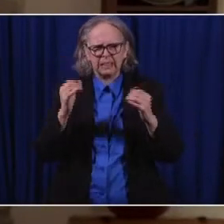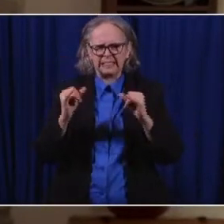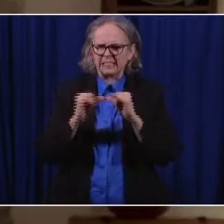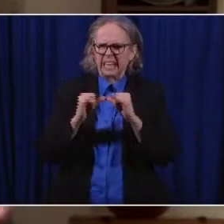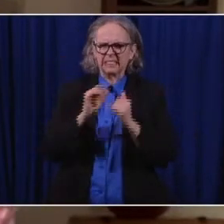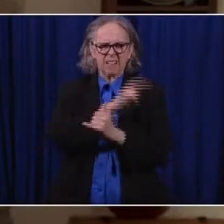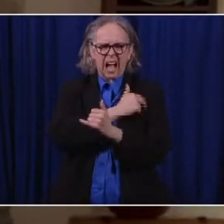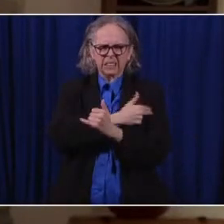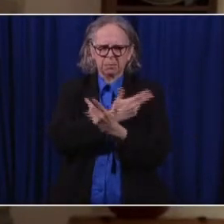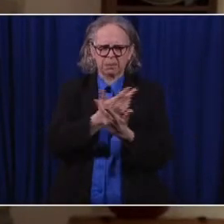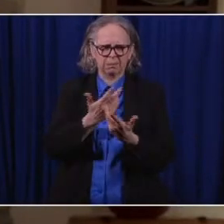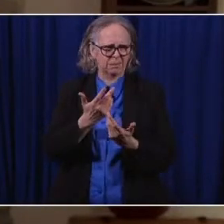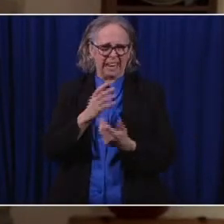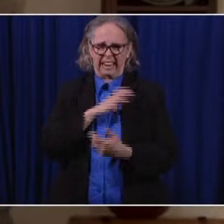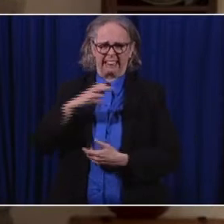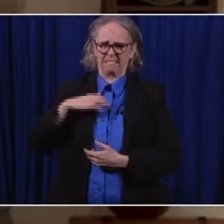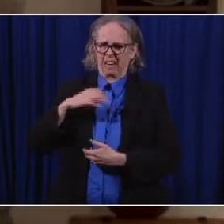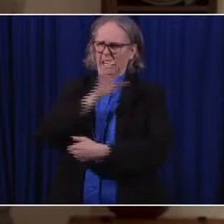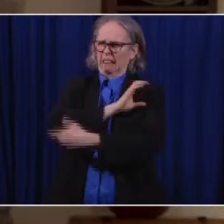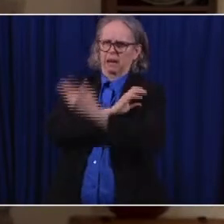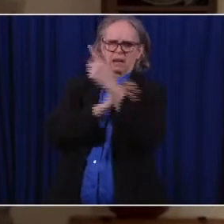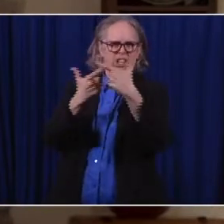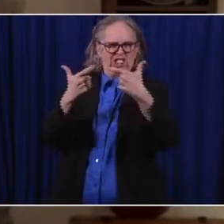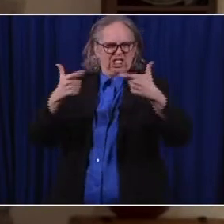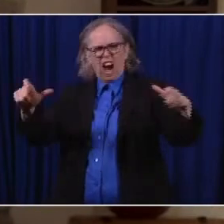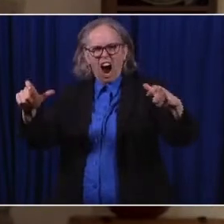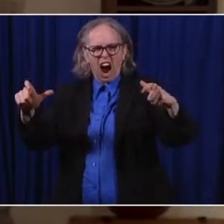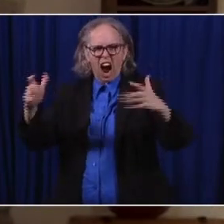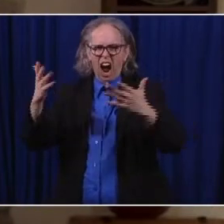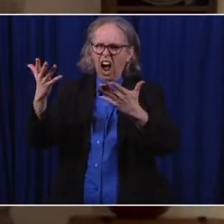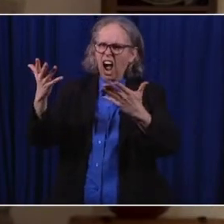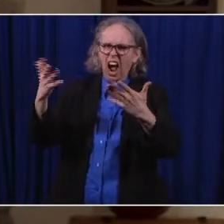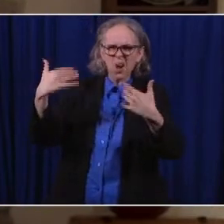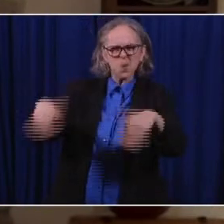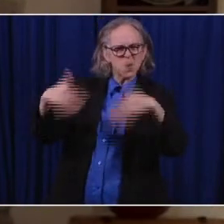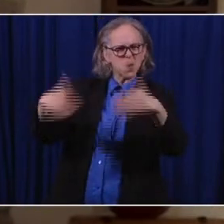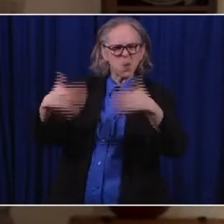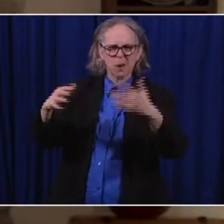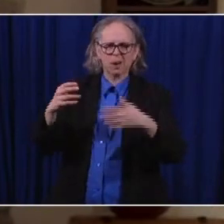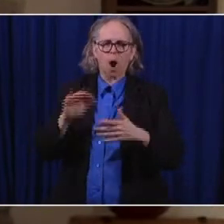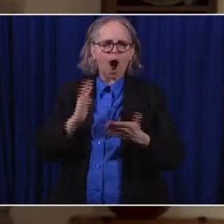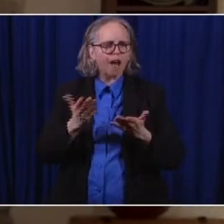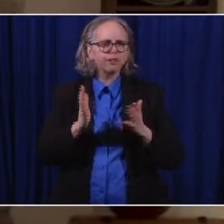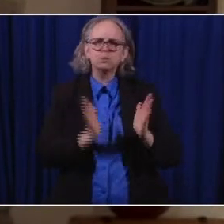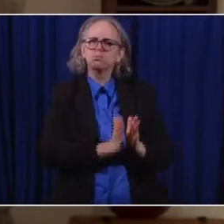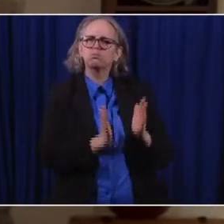they've got a long, long way to go. So this is just a start. When